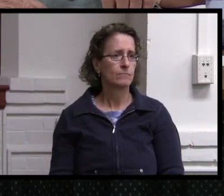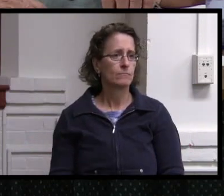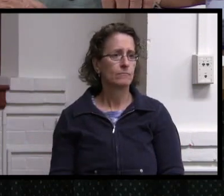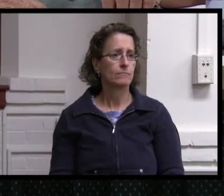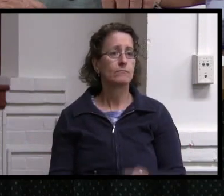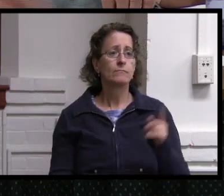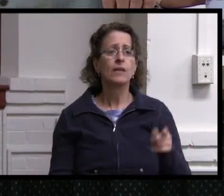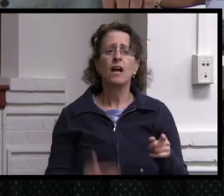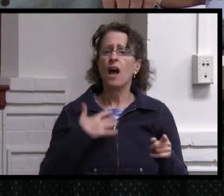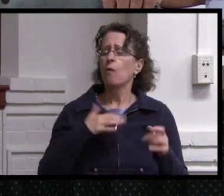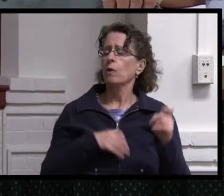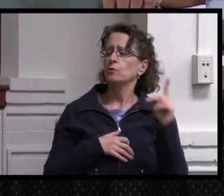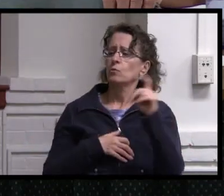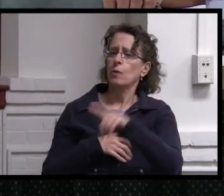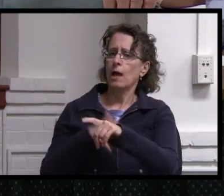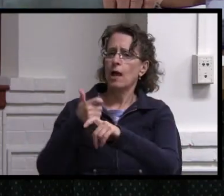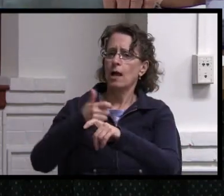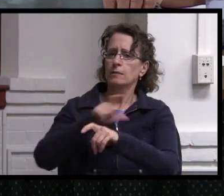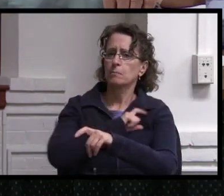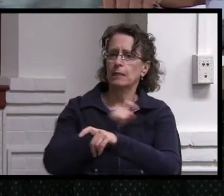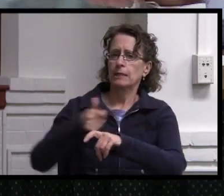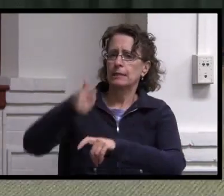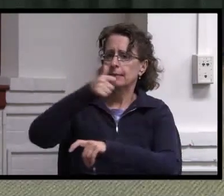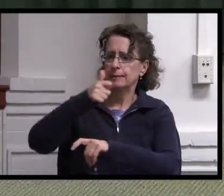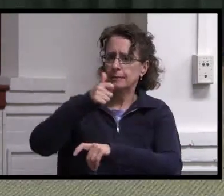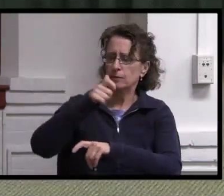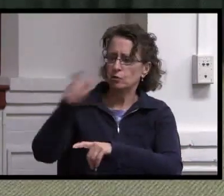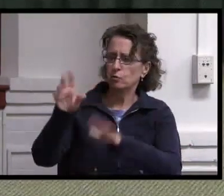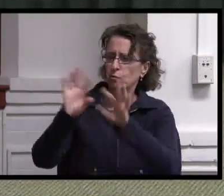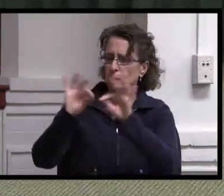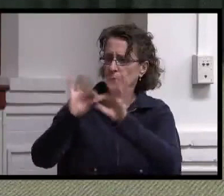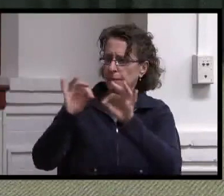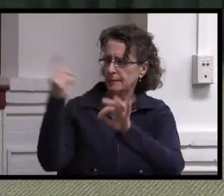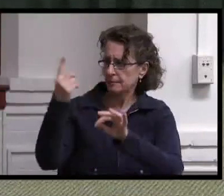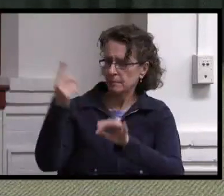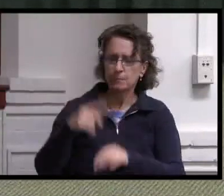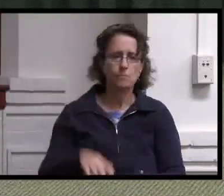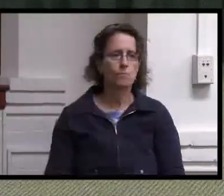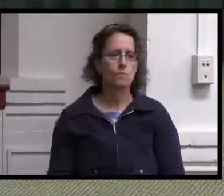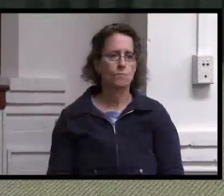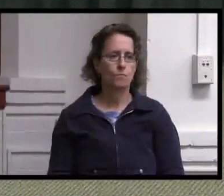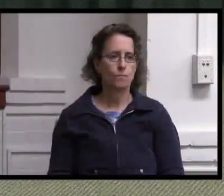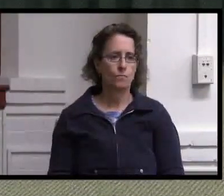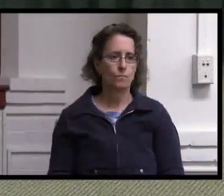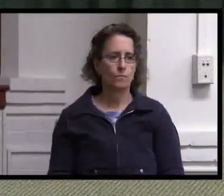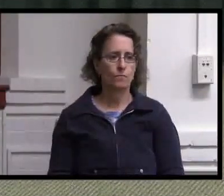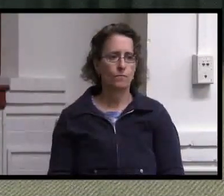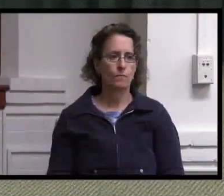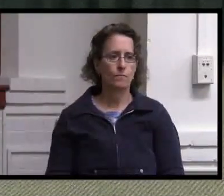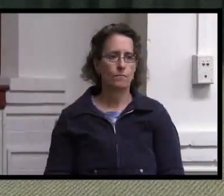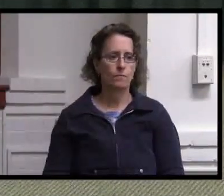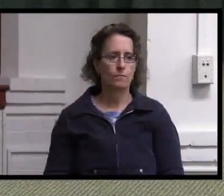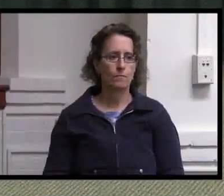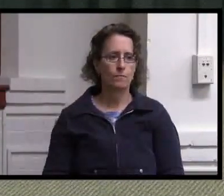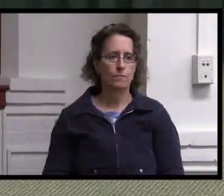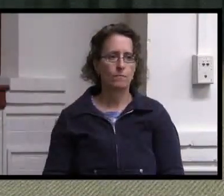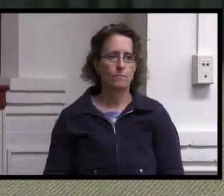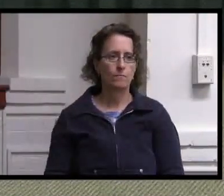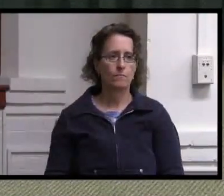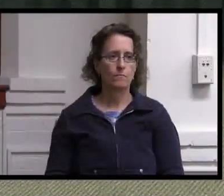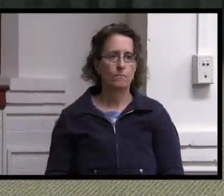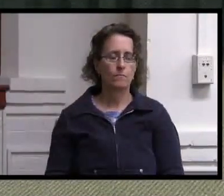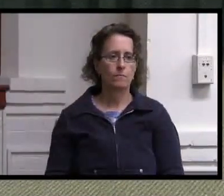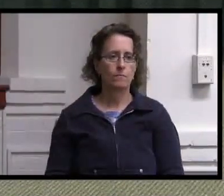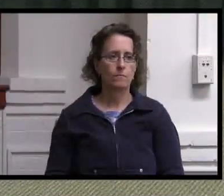chief to address something that you just talked about? Yeah. Would you like to sort of explain to people when panhandling goes